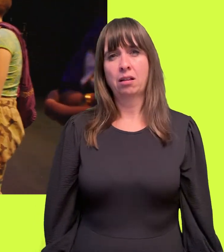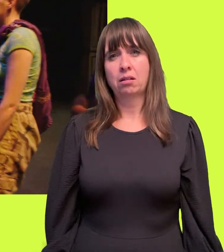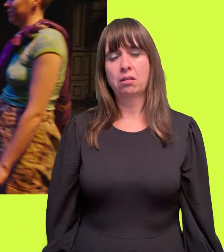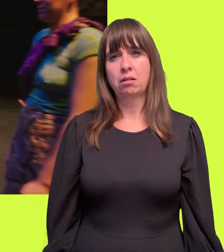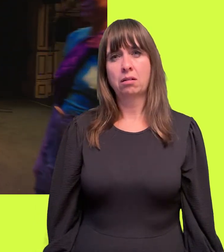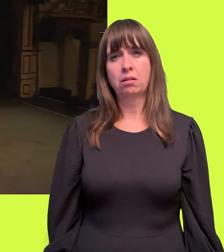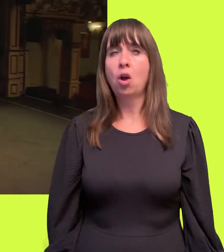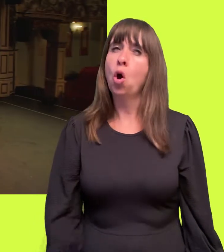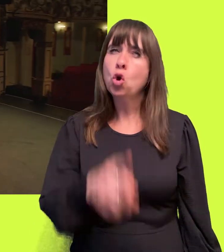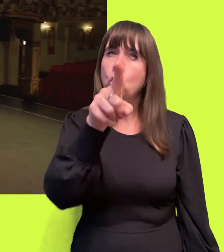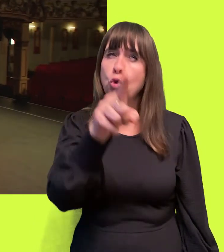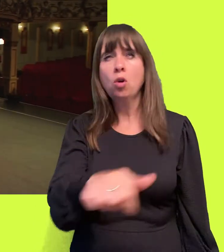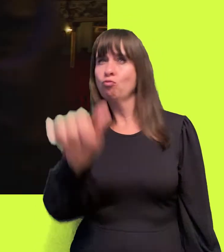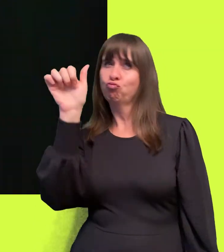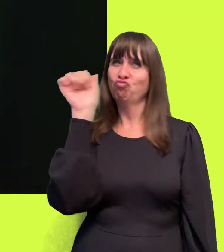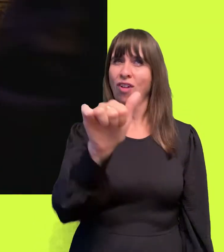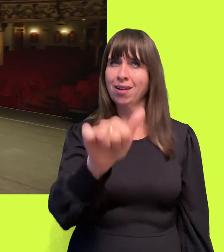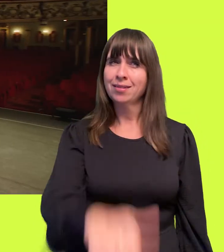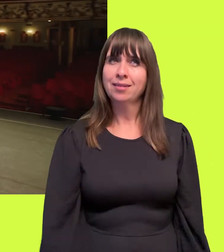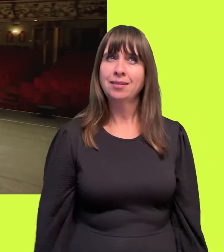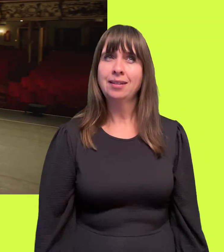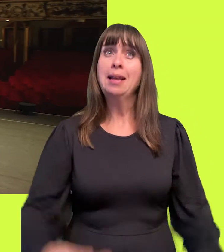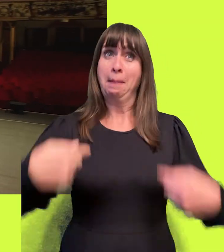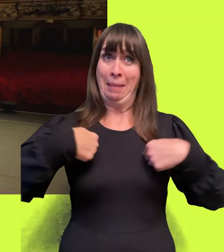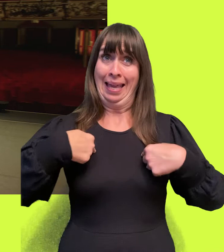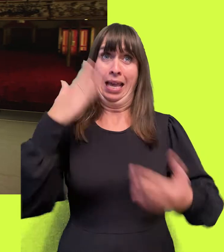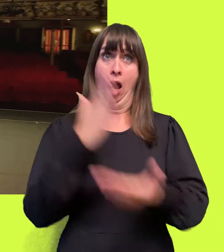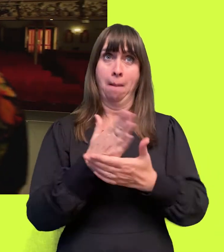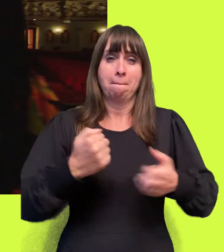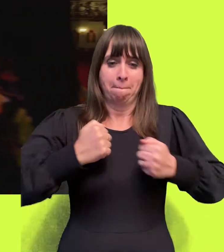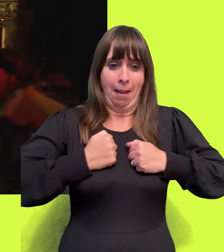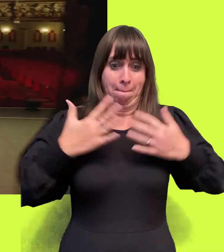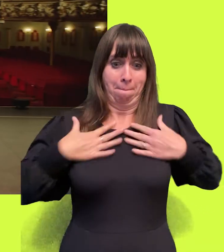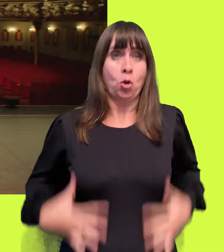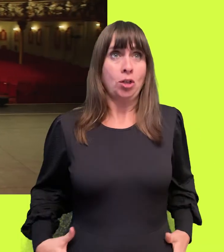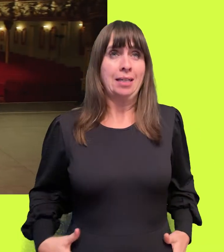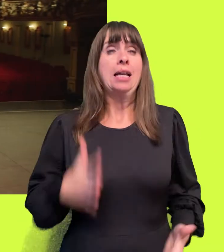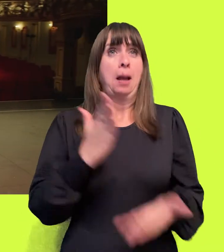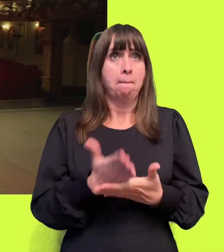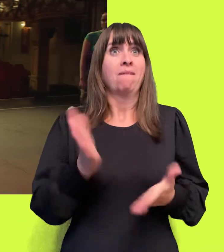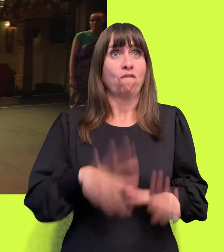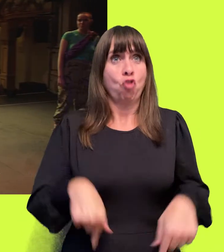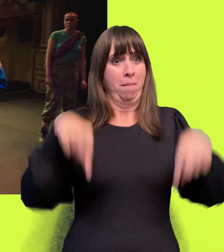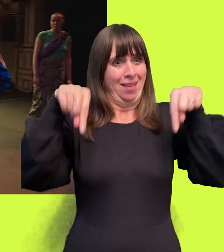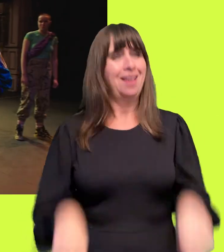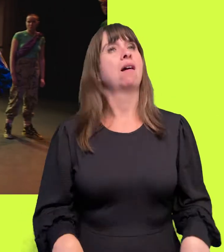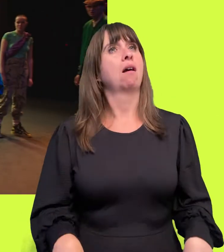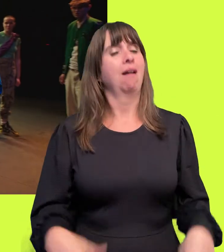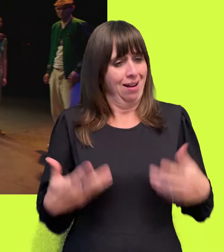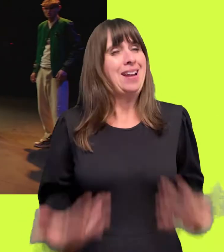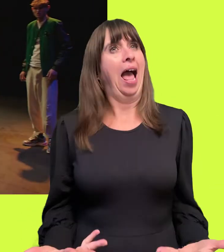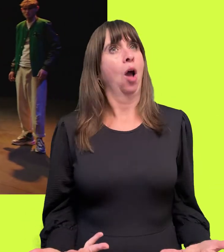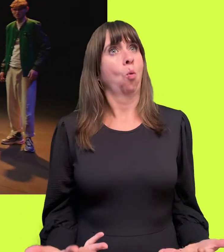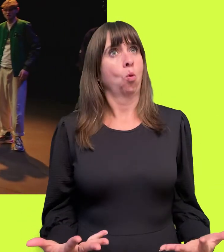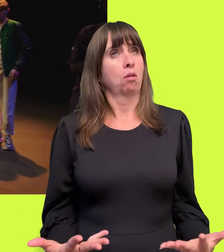Dav. You're right. This me, this body, it's from here. It's from